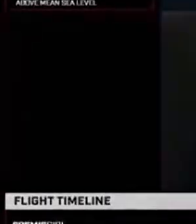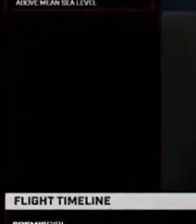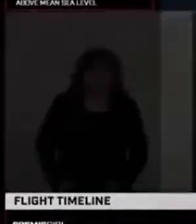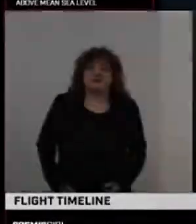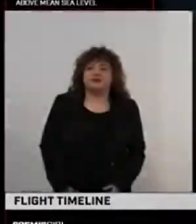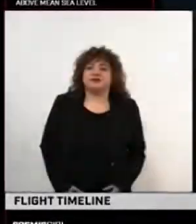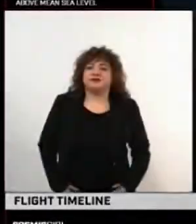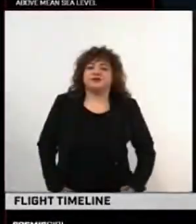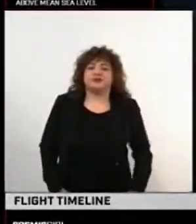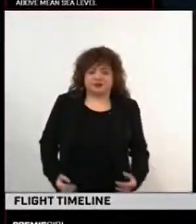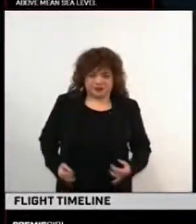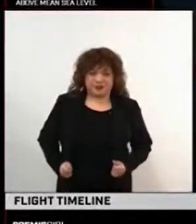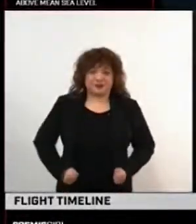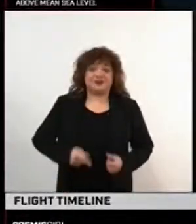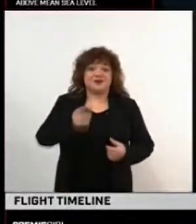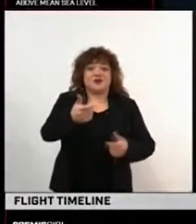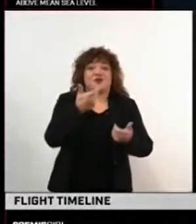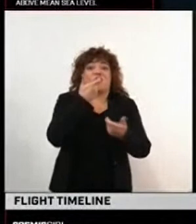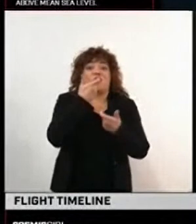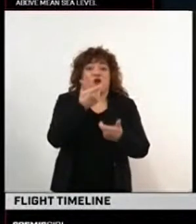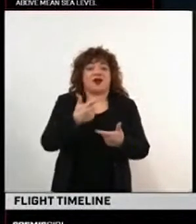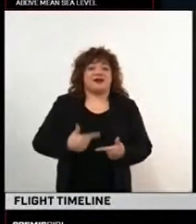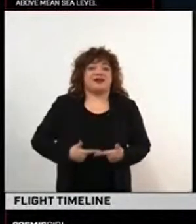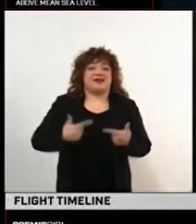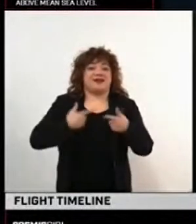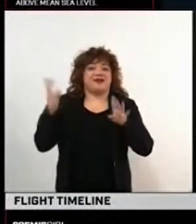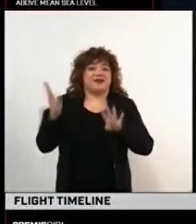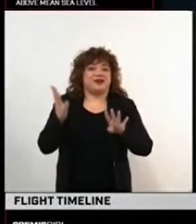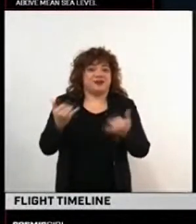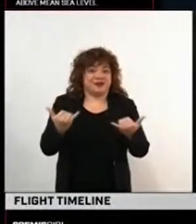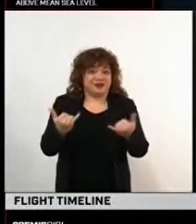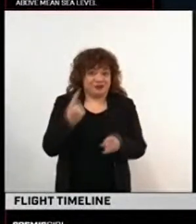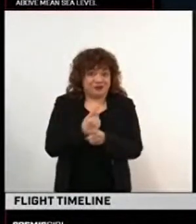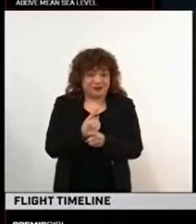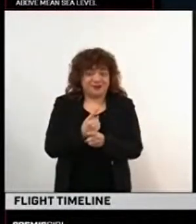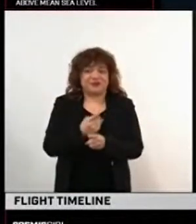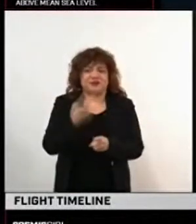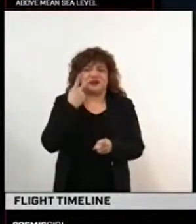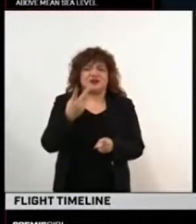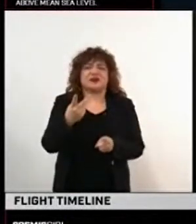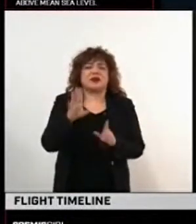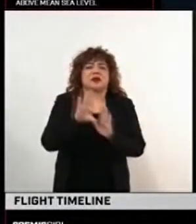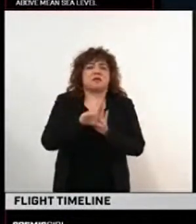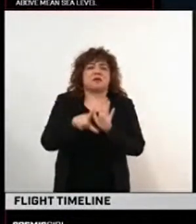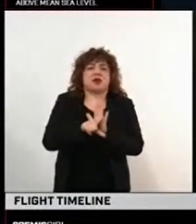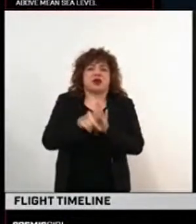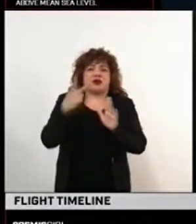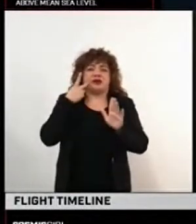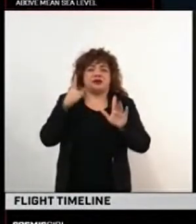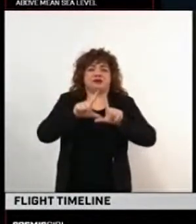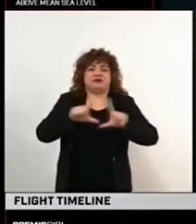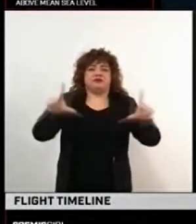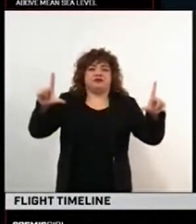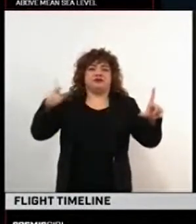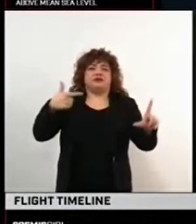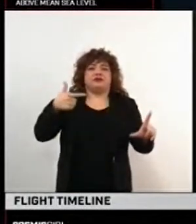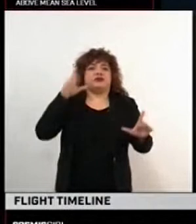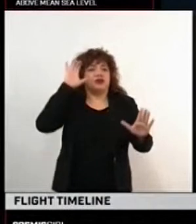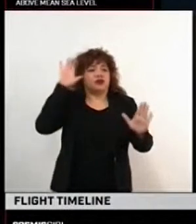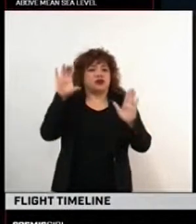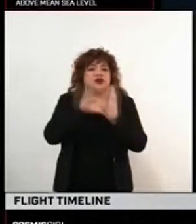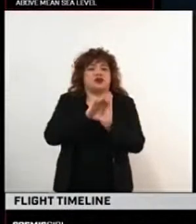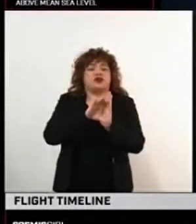So for those watching a live stream today, what you've most likely seen in the background is a number of graphical user interfaces, or GUIs. Now,